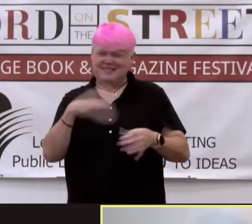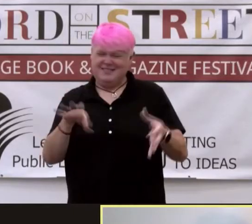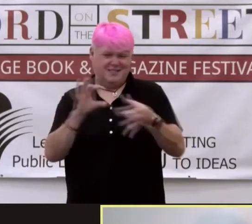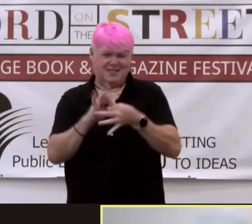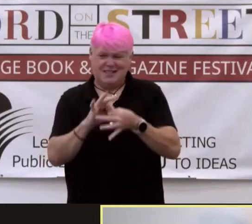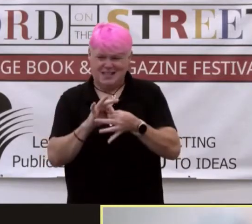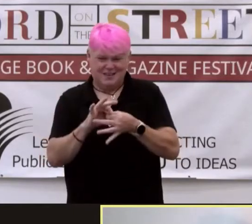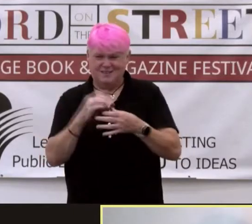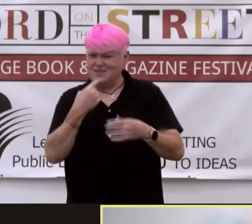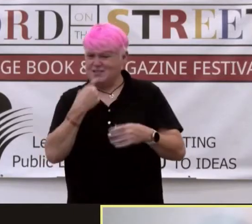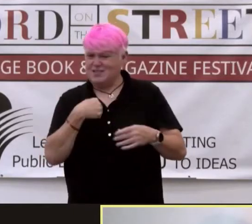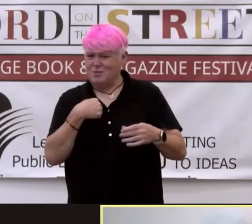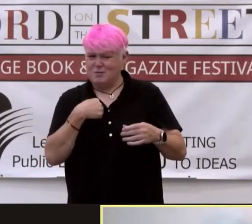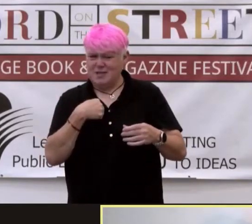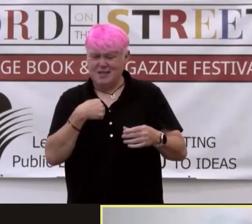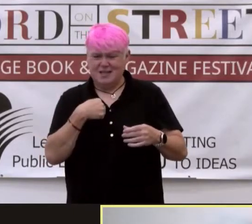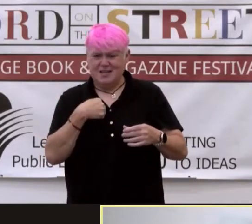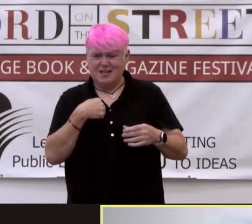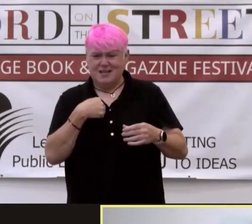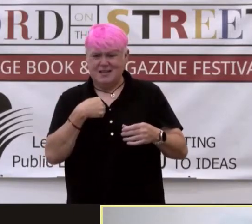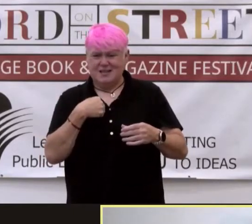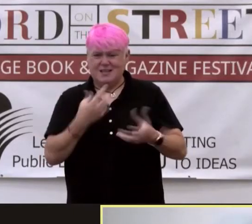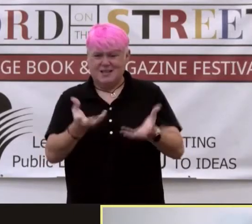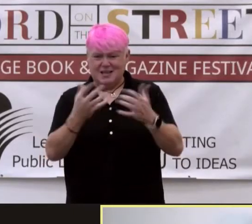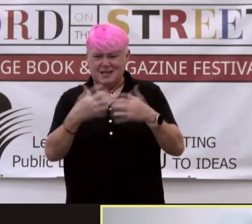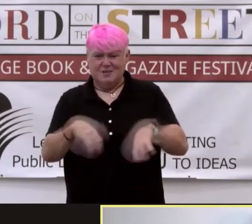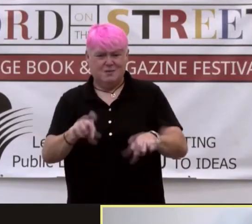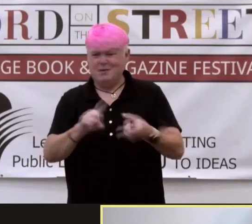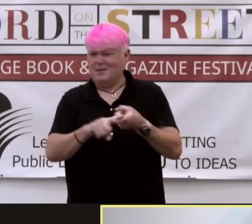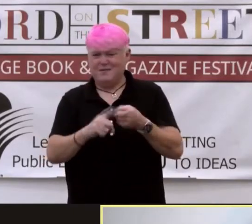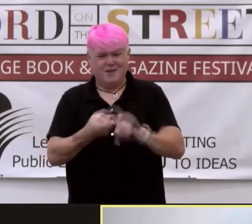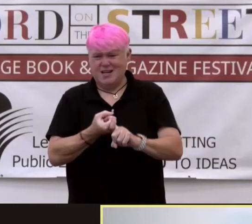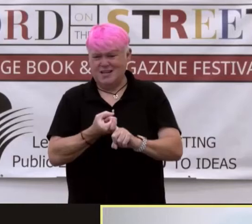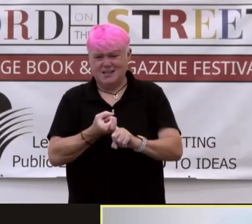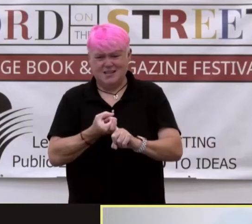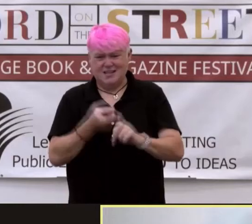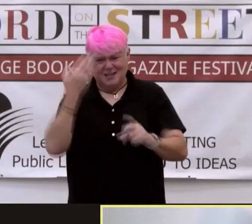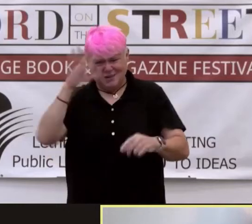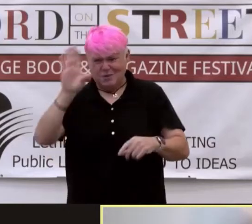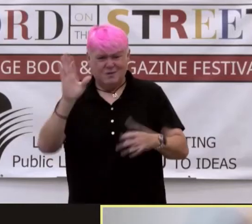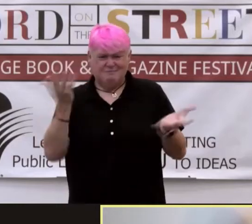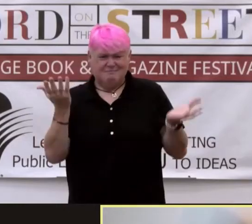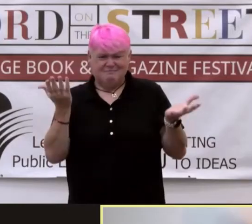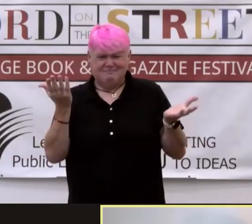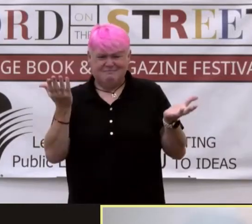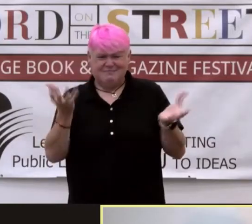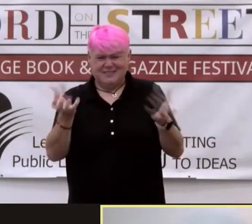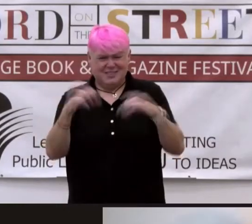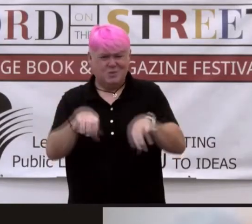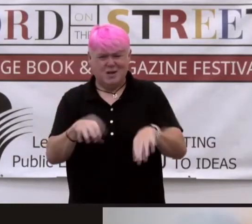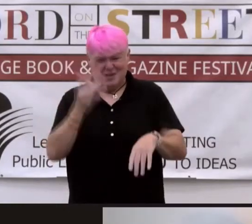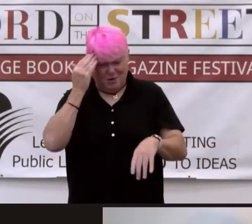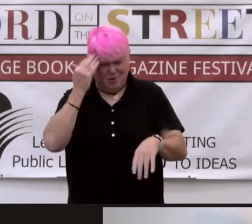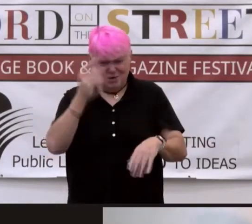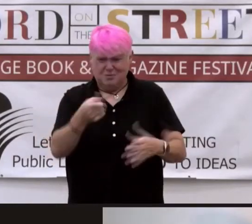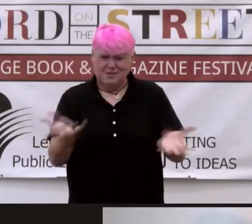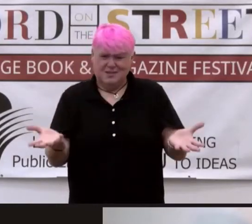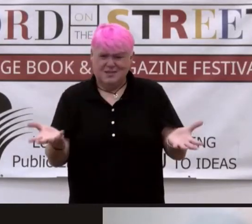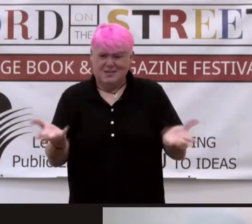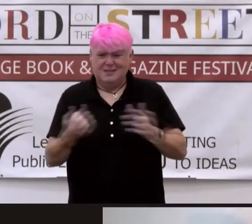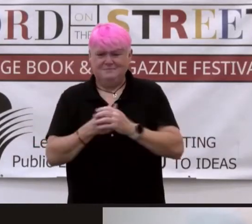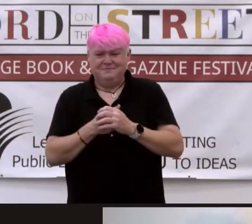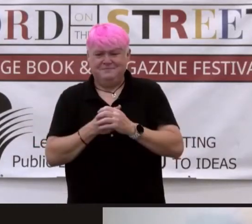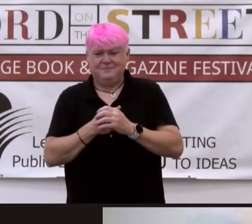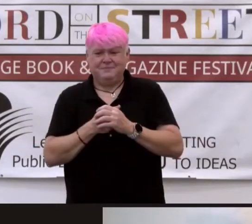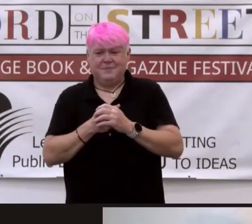told me I don't want to be your friend. Like I don't want to know you. No, thank you. Fair enough. Yes.